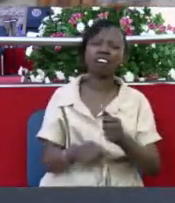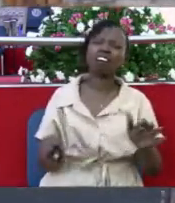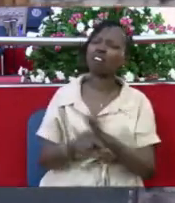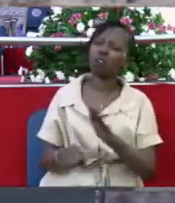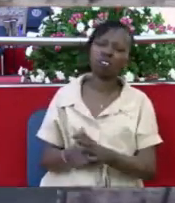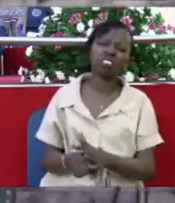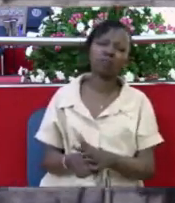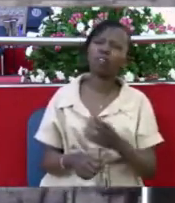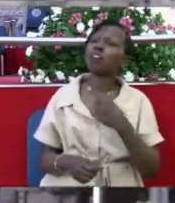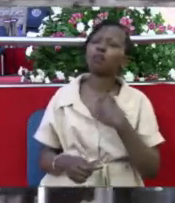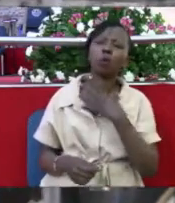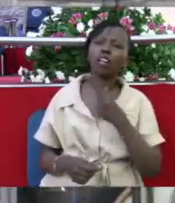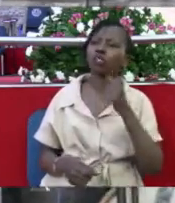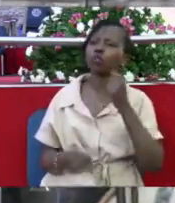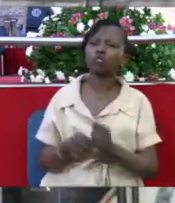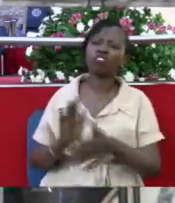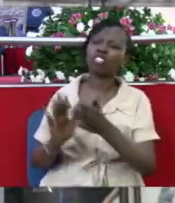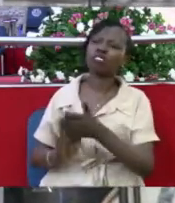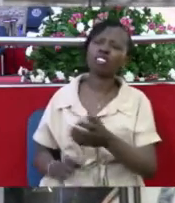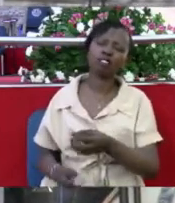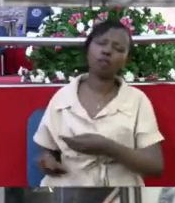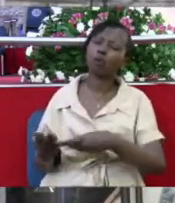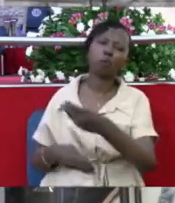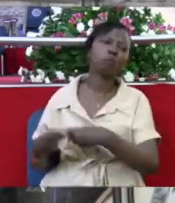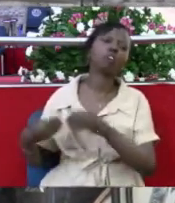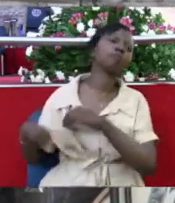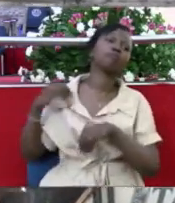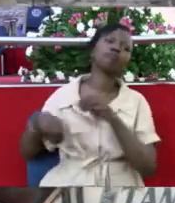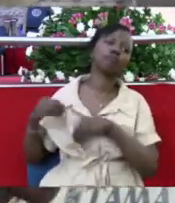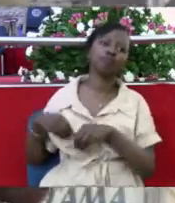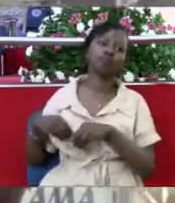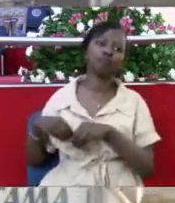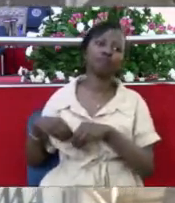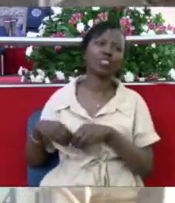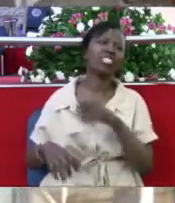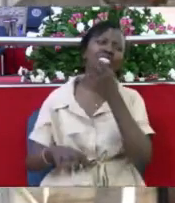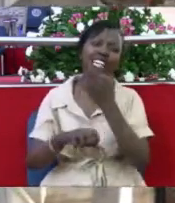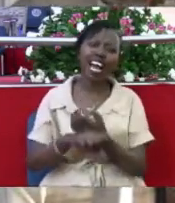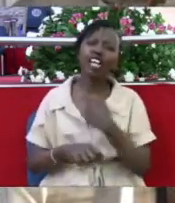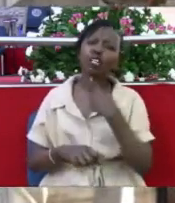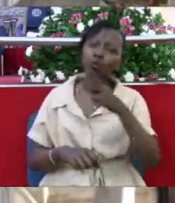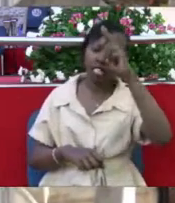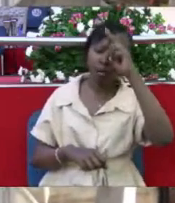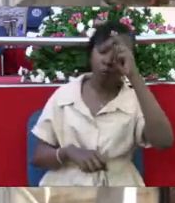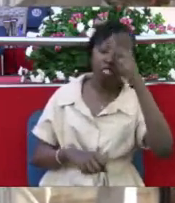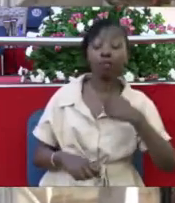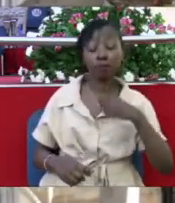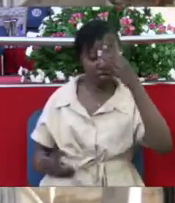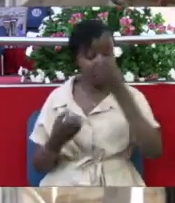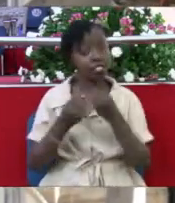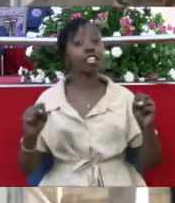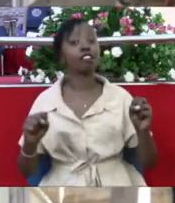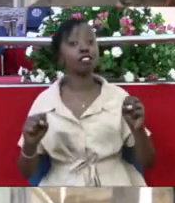ya haraka haraka wewe nunua soda. It is inconveniencing to tell him I am a believer, twende station. Basi